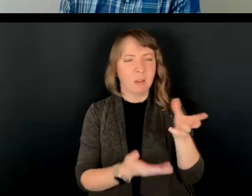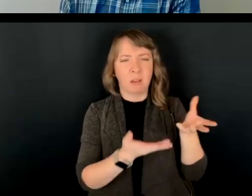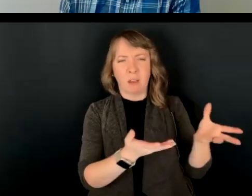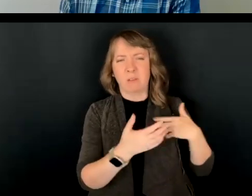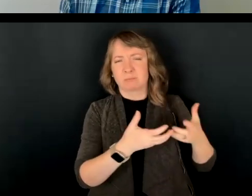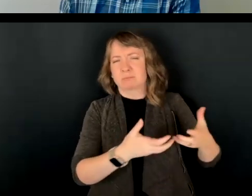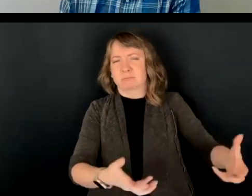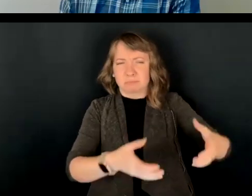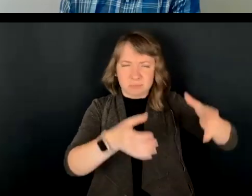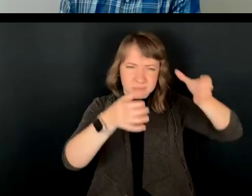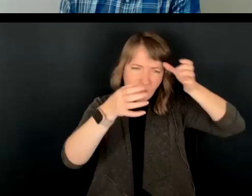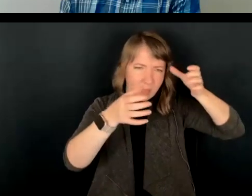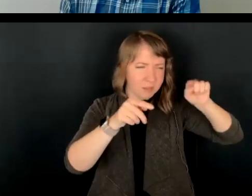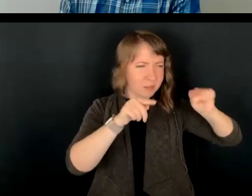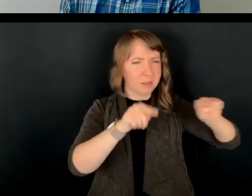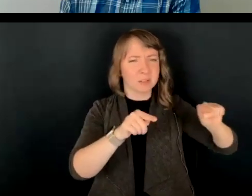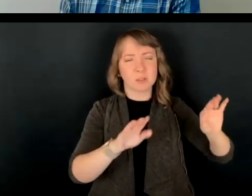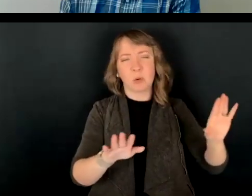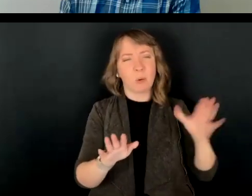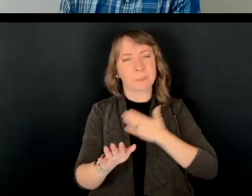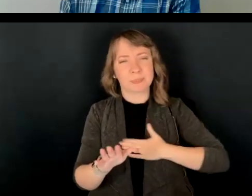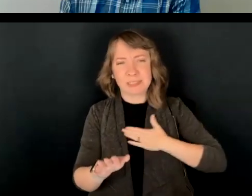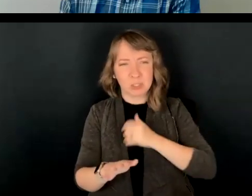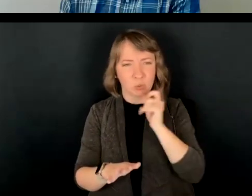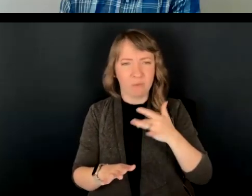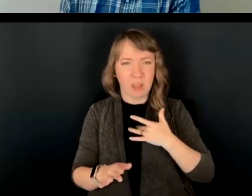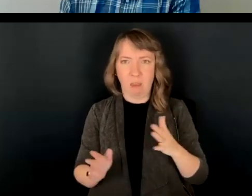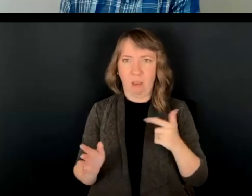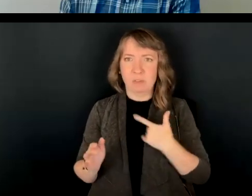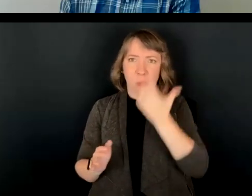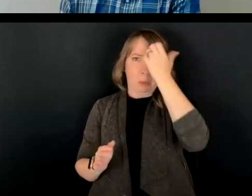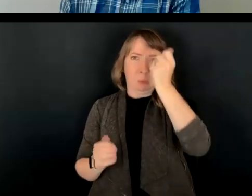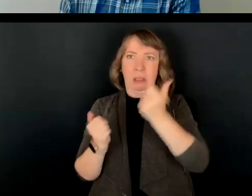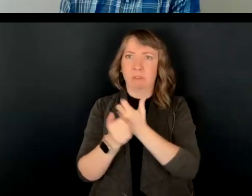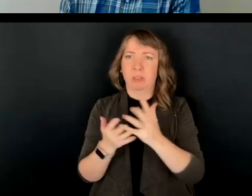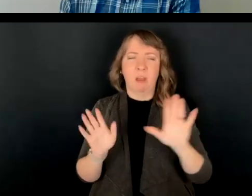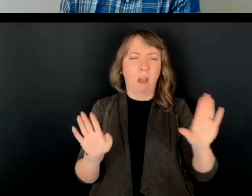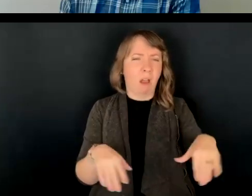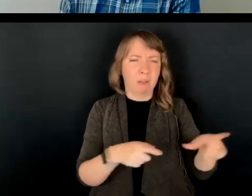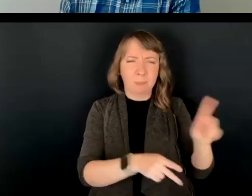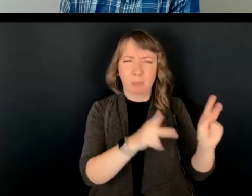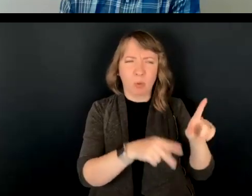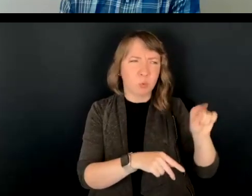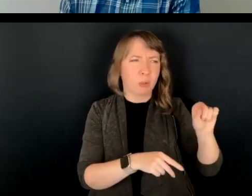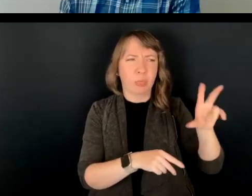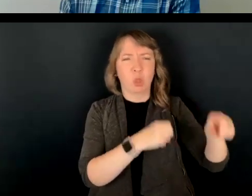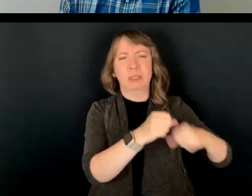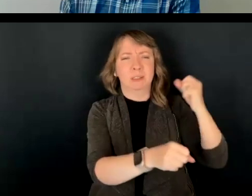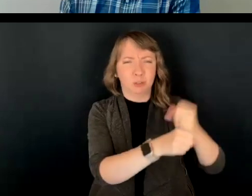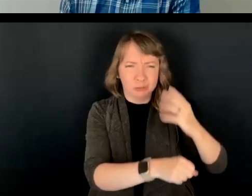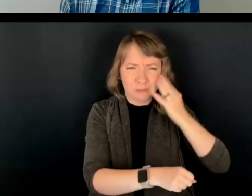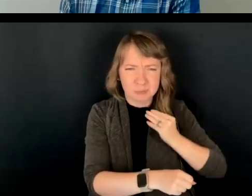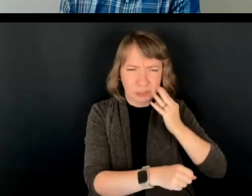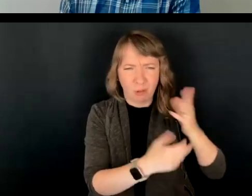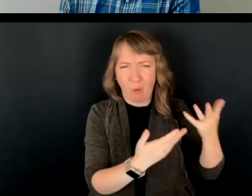So do not feel like you have to know all of this. These are people with decades of experience in this work and can